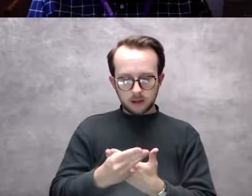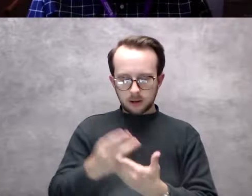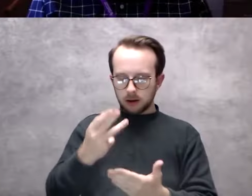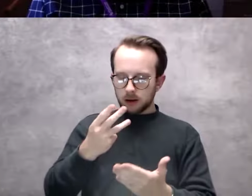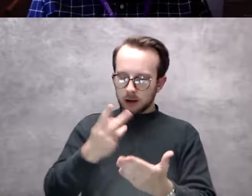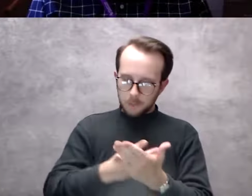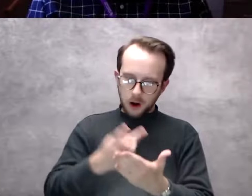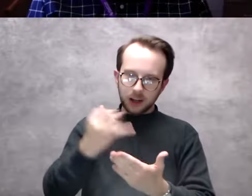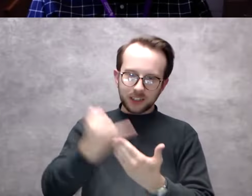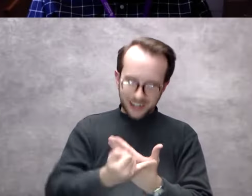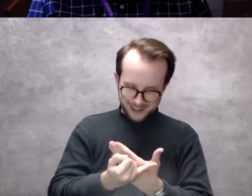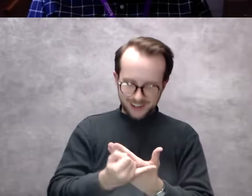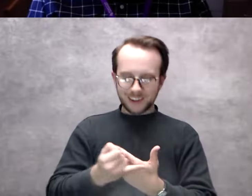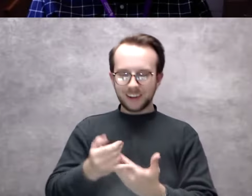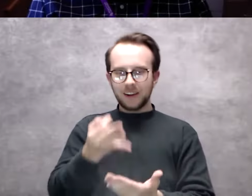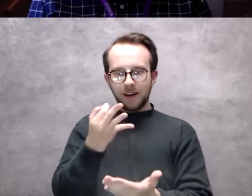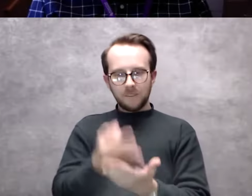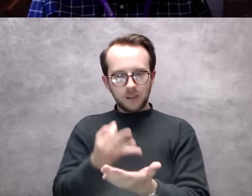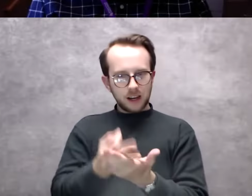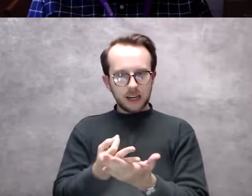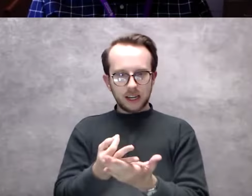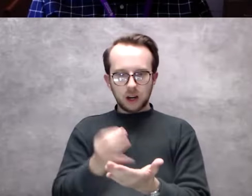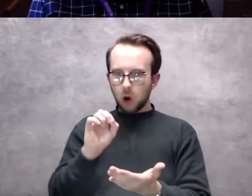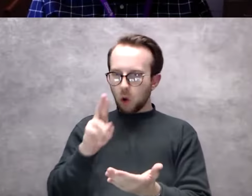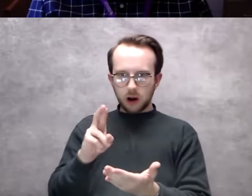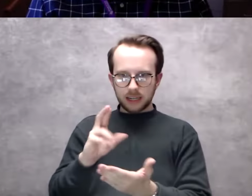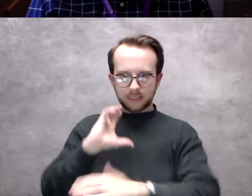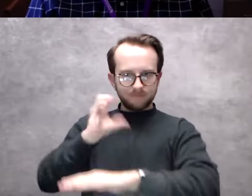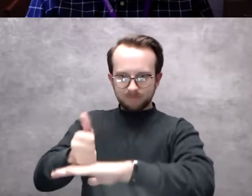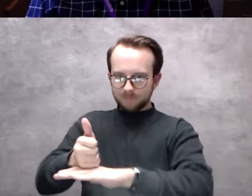is it pretty set in stone that that center does not participate?